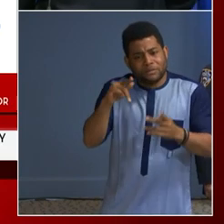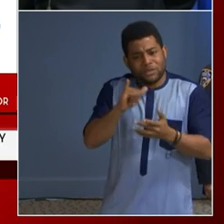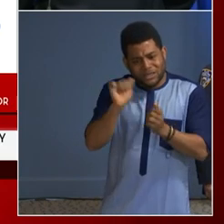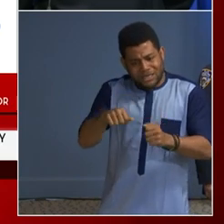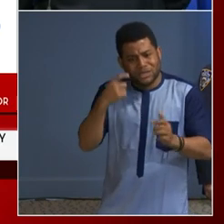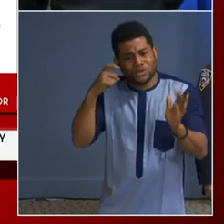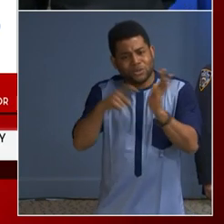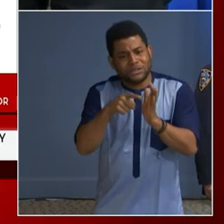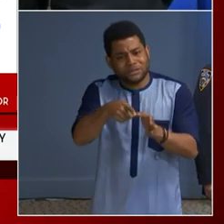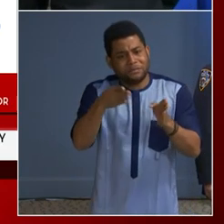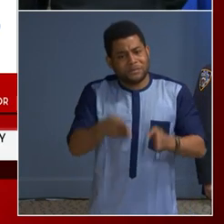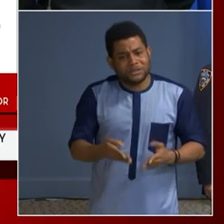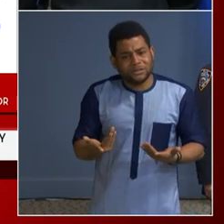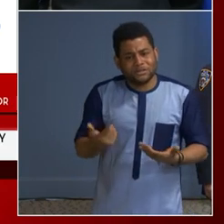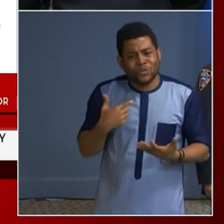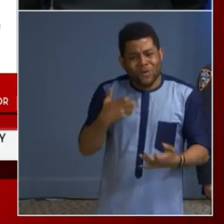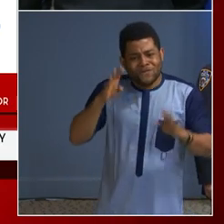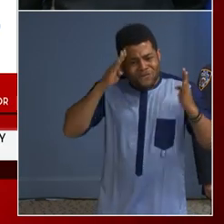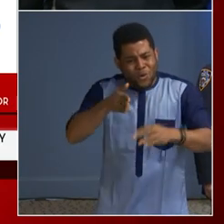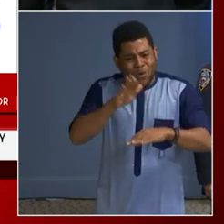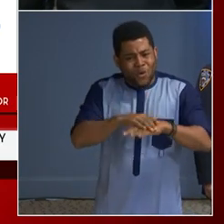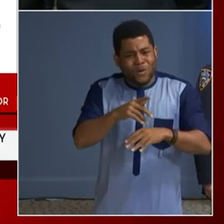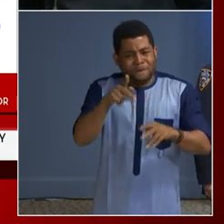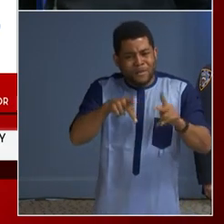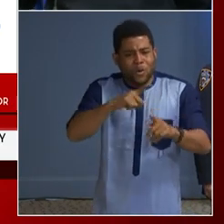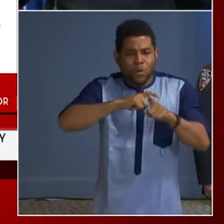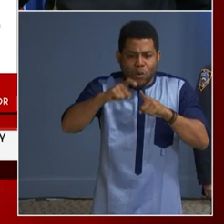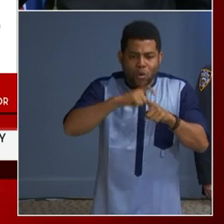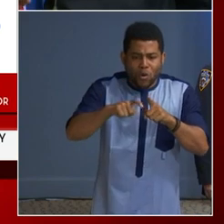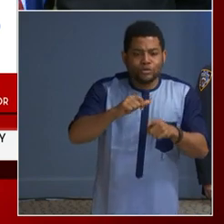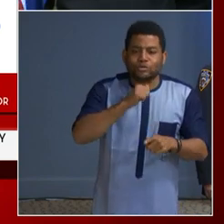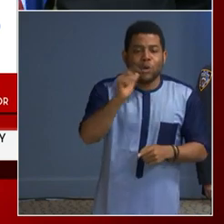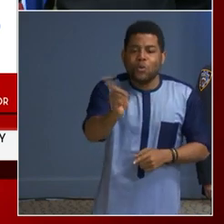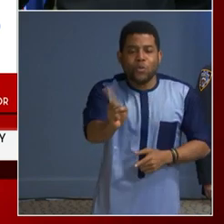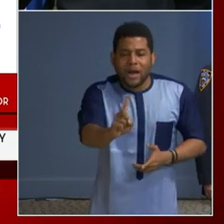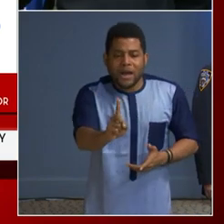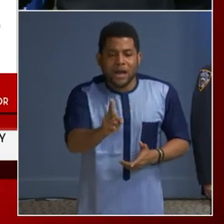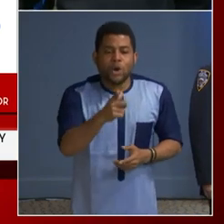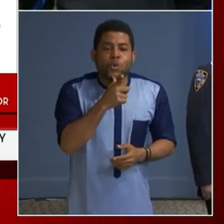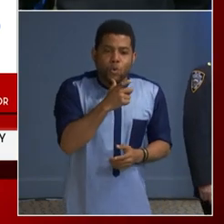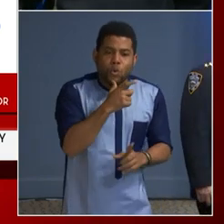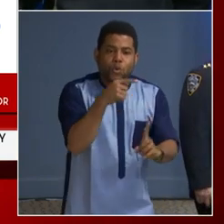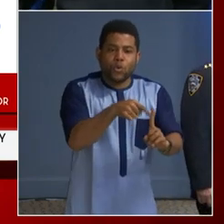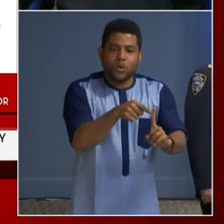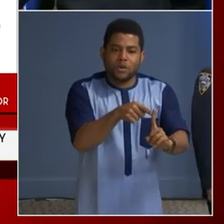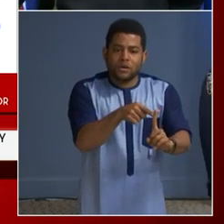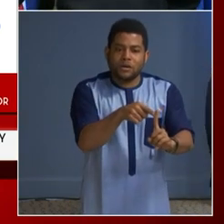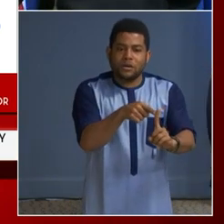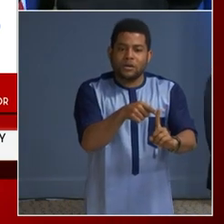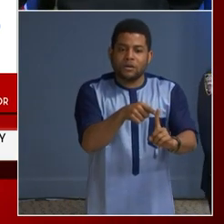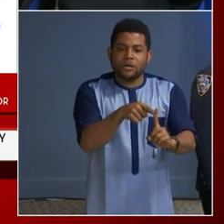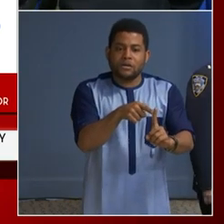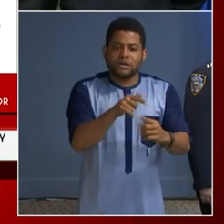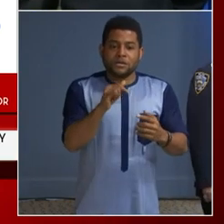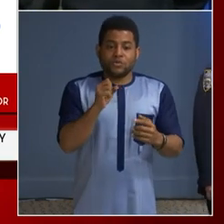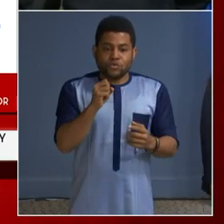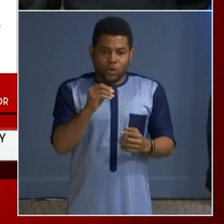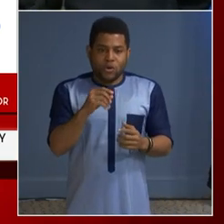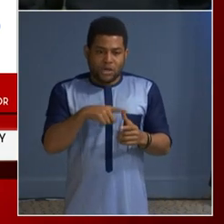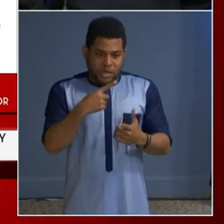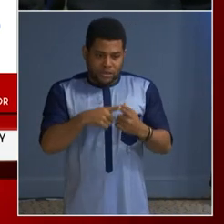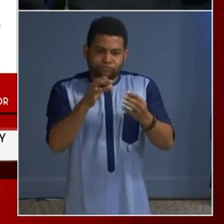individual. So what we want to focus on is people calling in, if they recognize that individual, and as the case unfolds from there, we'll be able to really kind